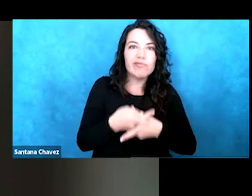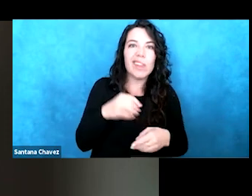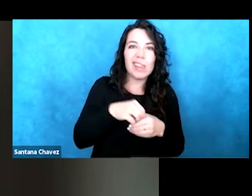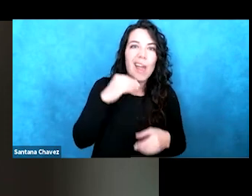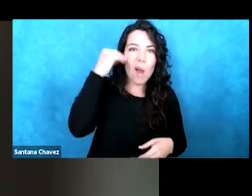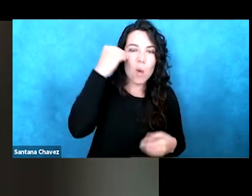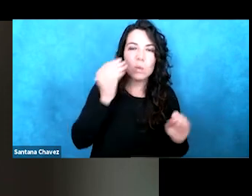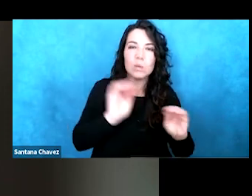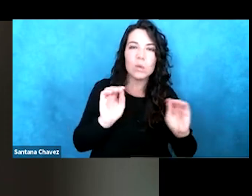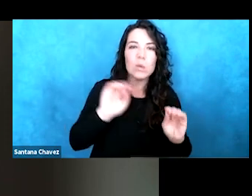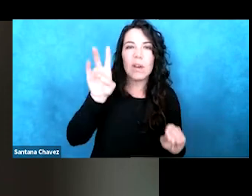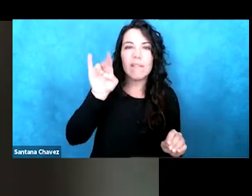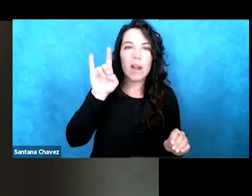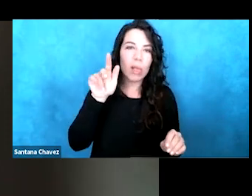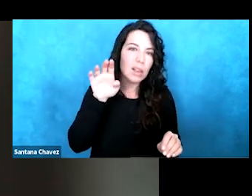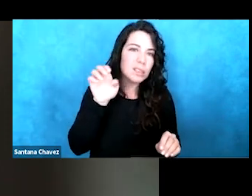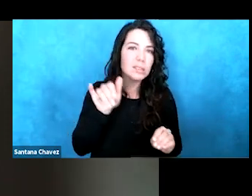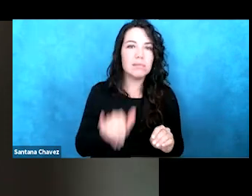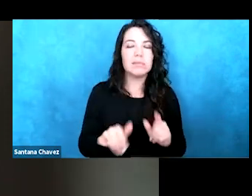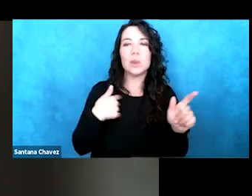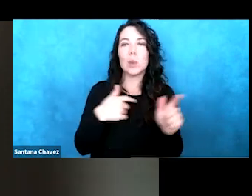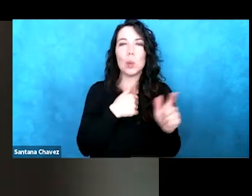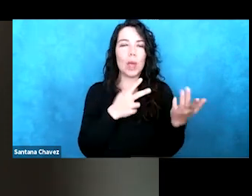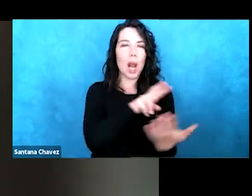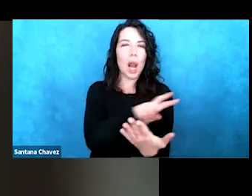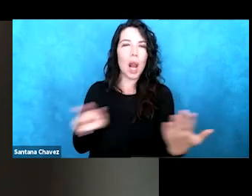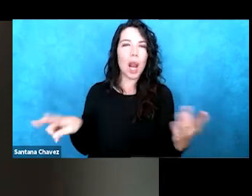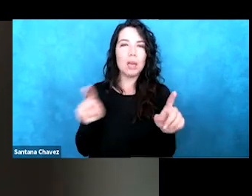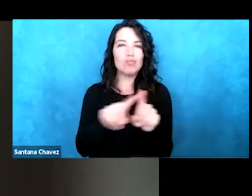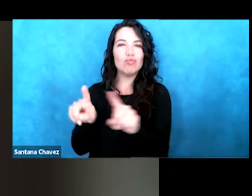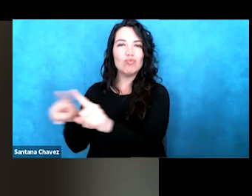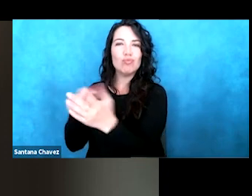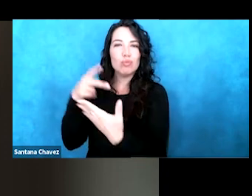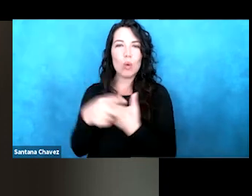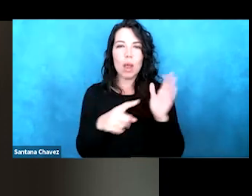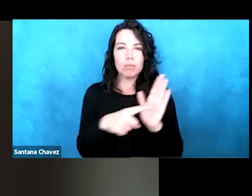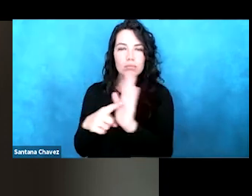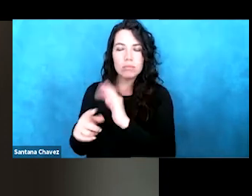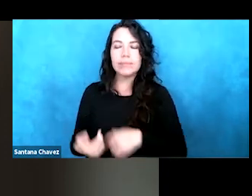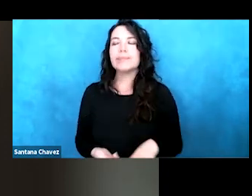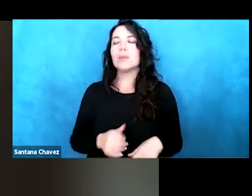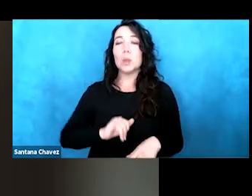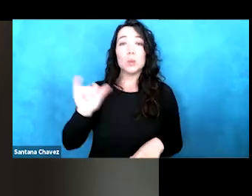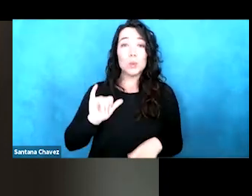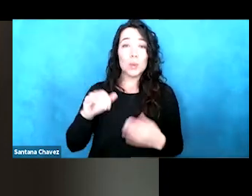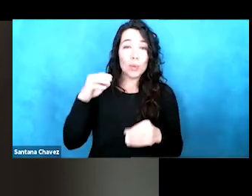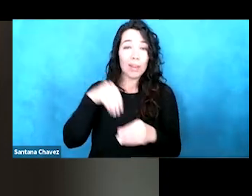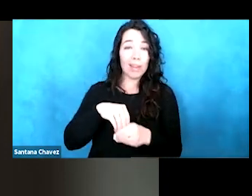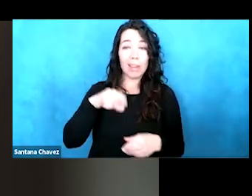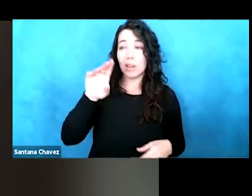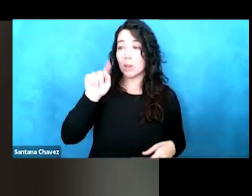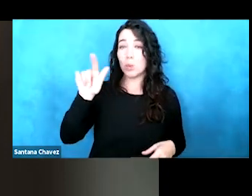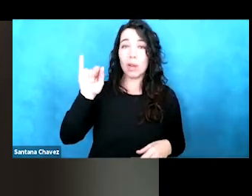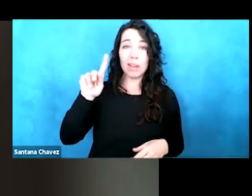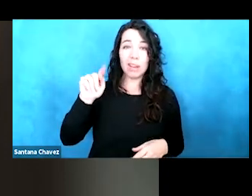at that through some of the program examples, and then it does come up throughout the toolkit and mentioned in various places.